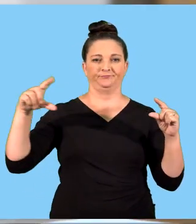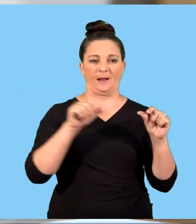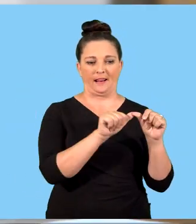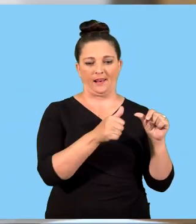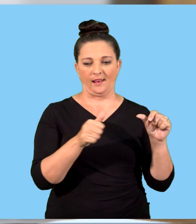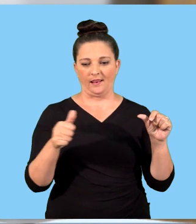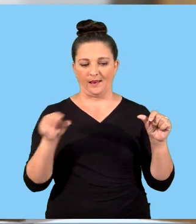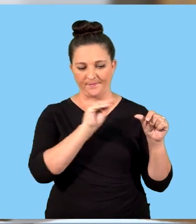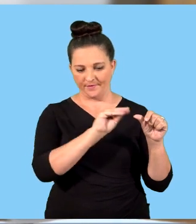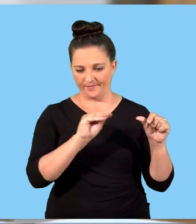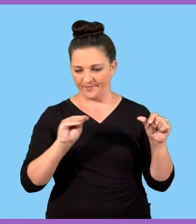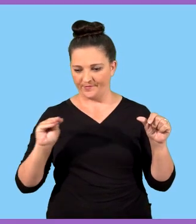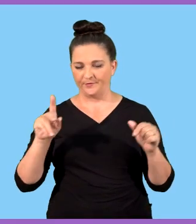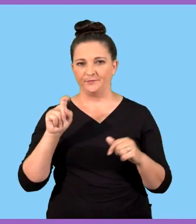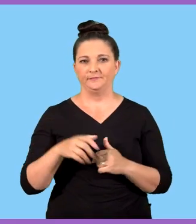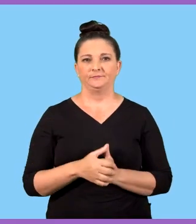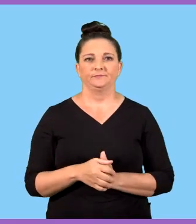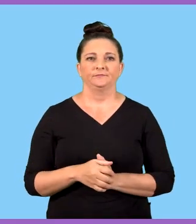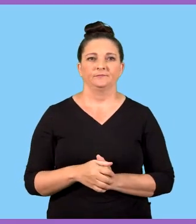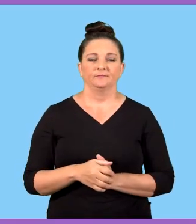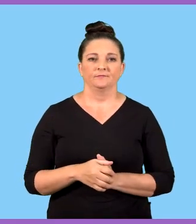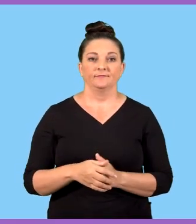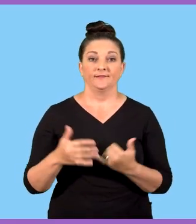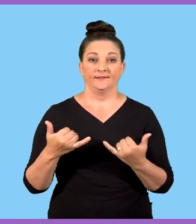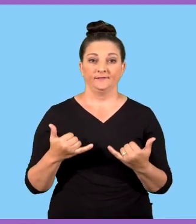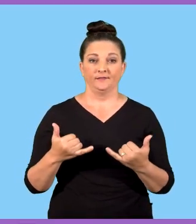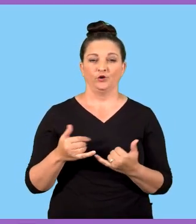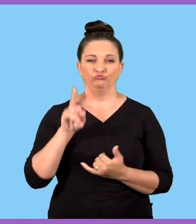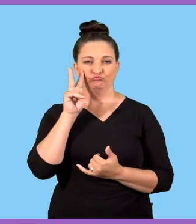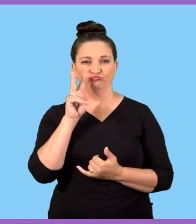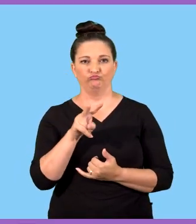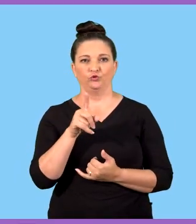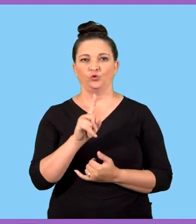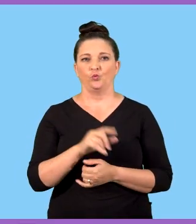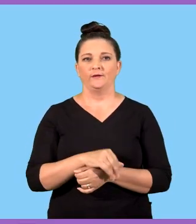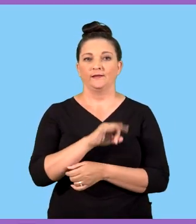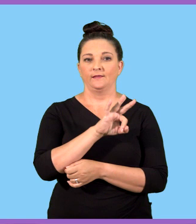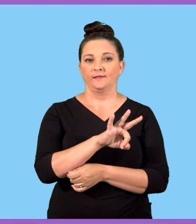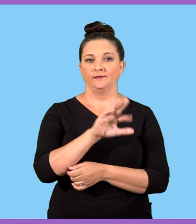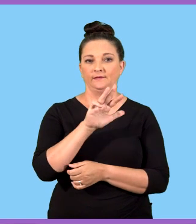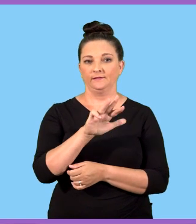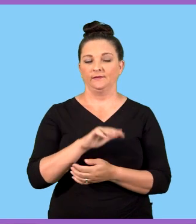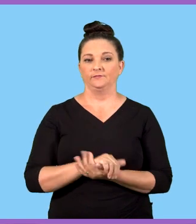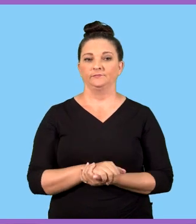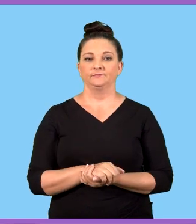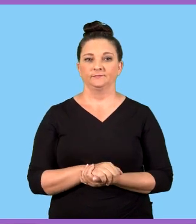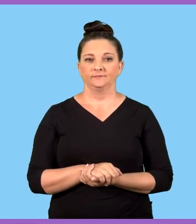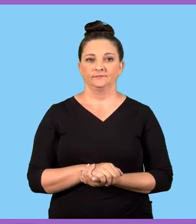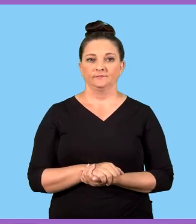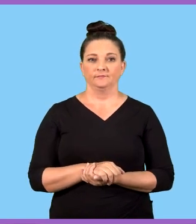order. So looking at this, we have the following values. 39,